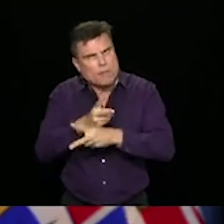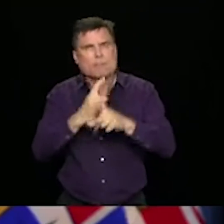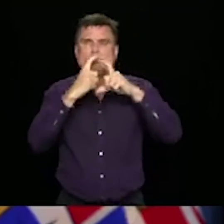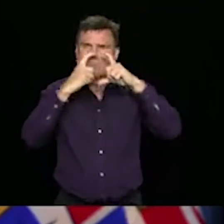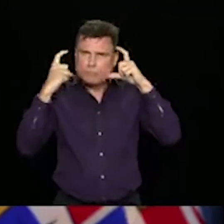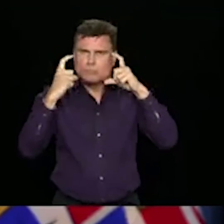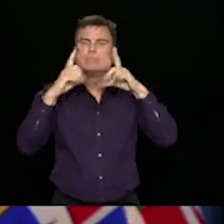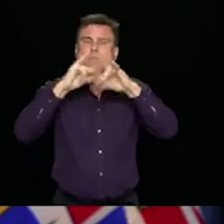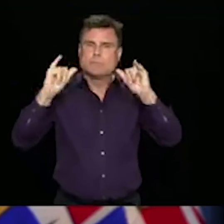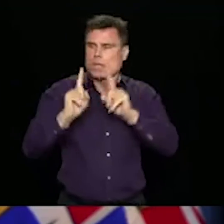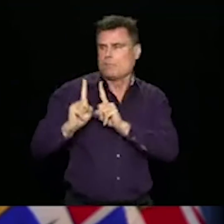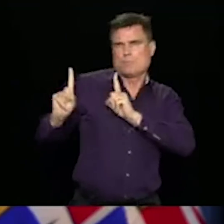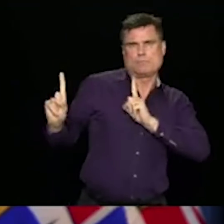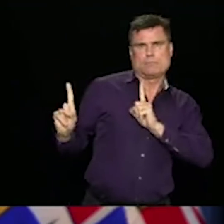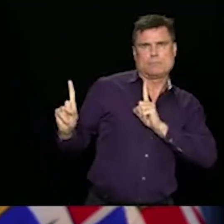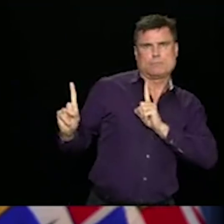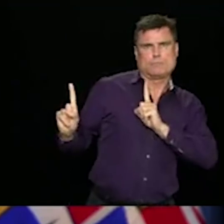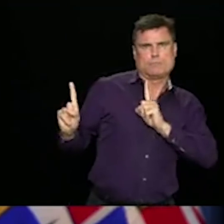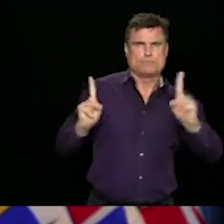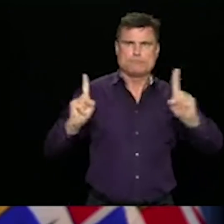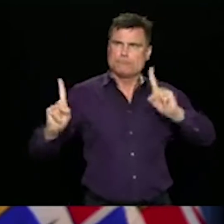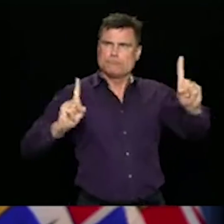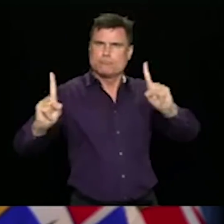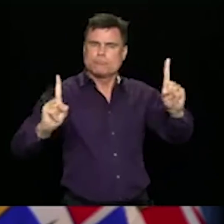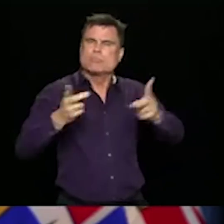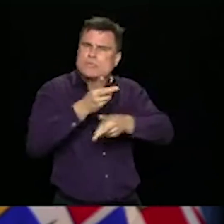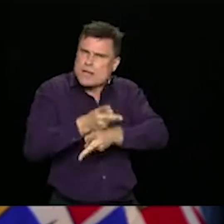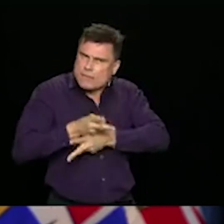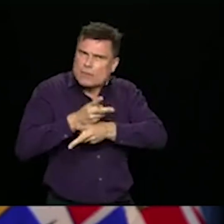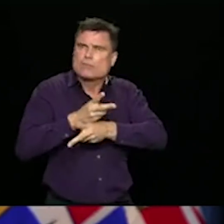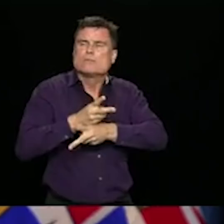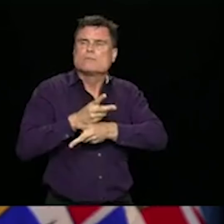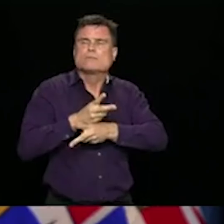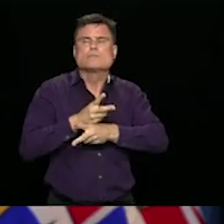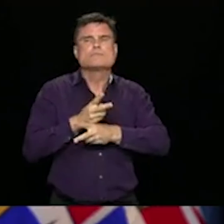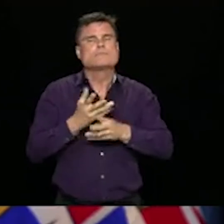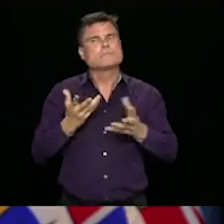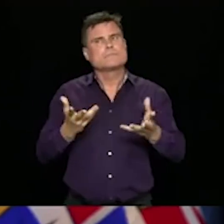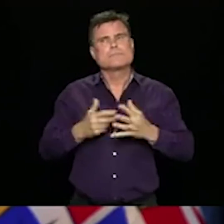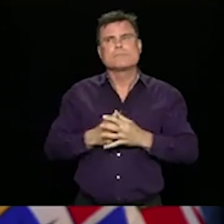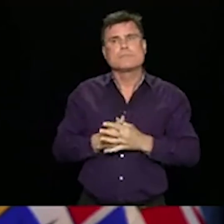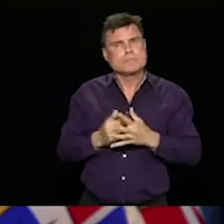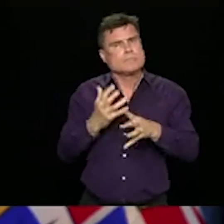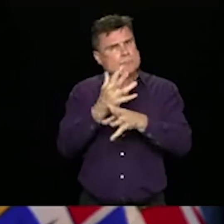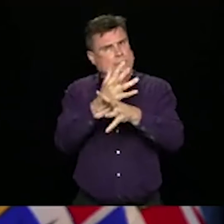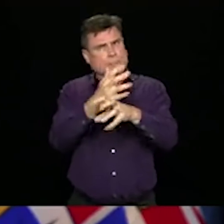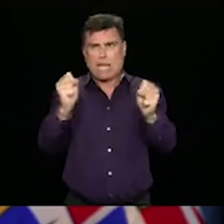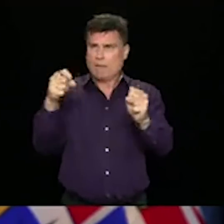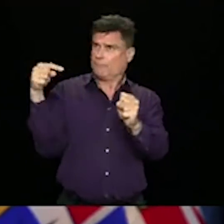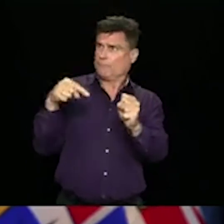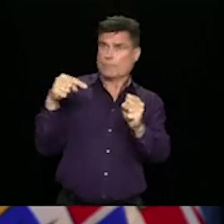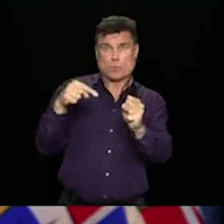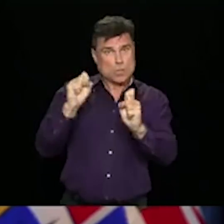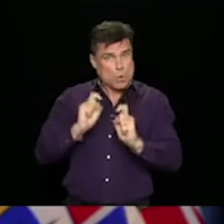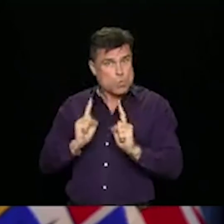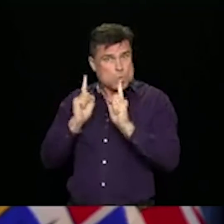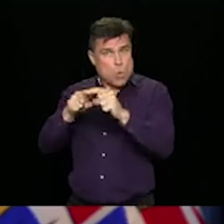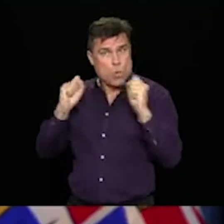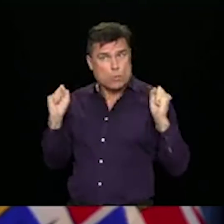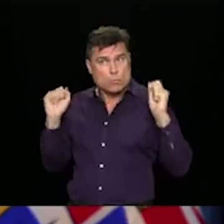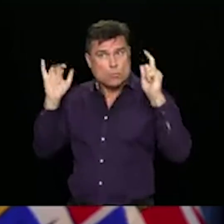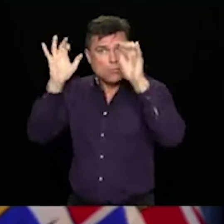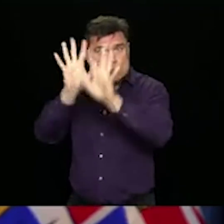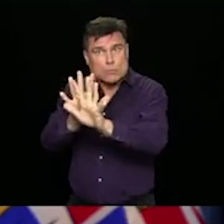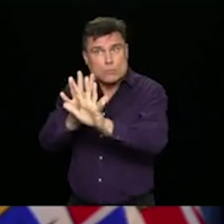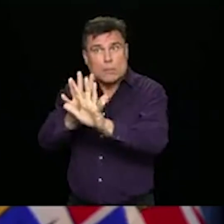virus a chance to spread. Weigh your options. Think about the impacts, particularly if you are a healthcare worker